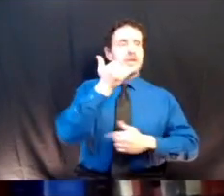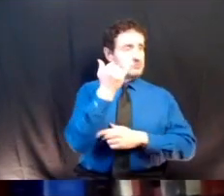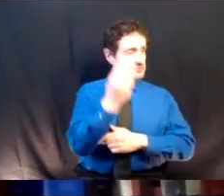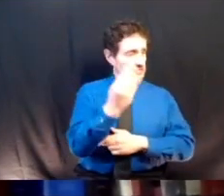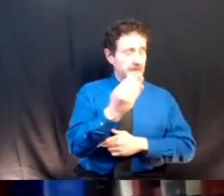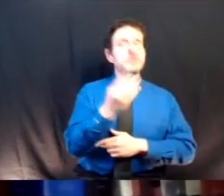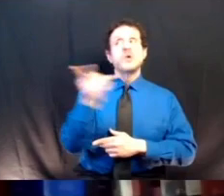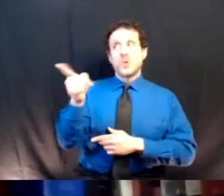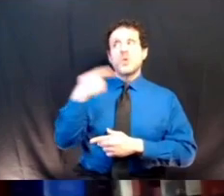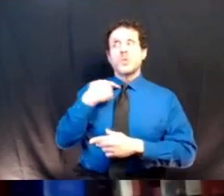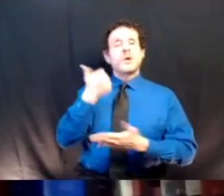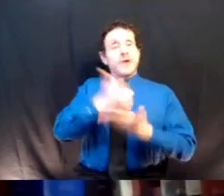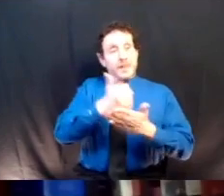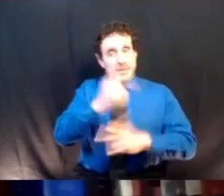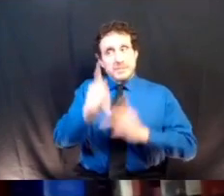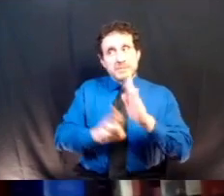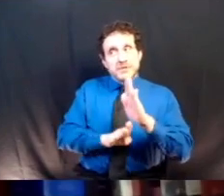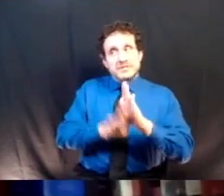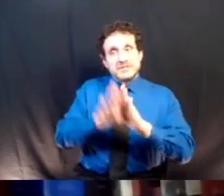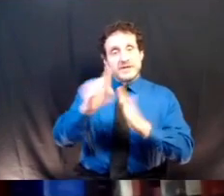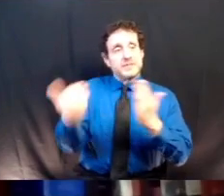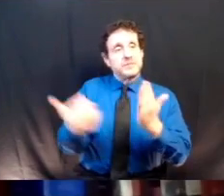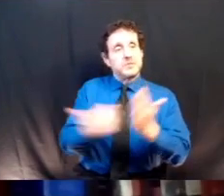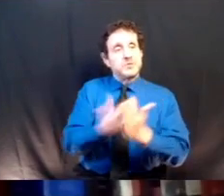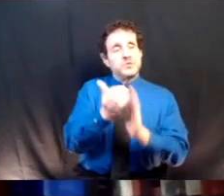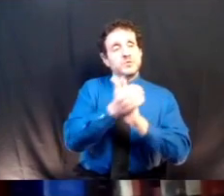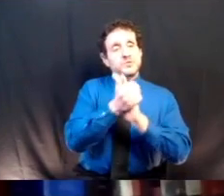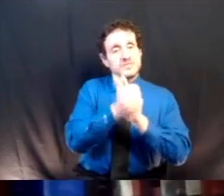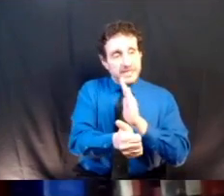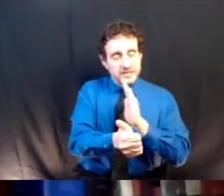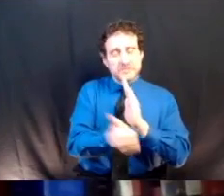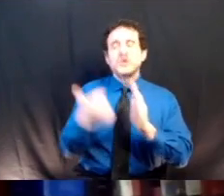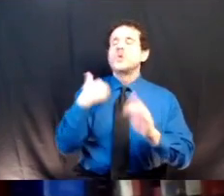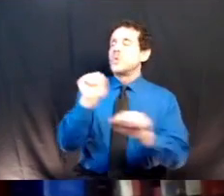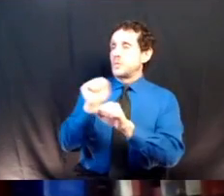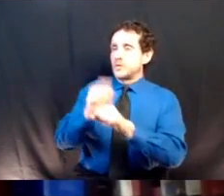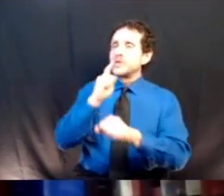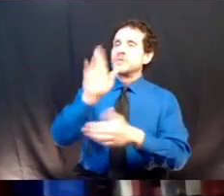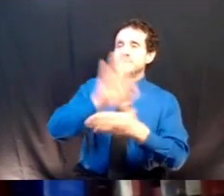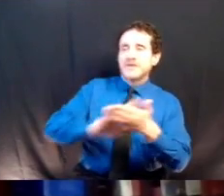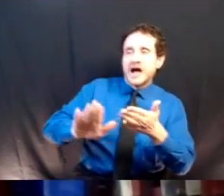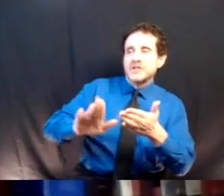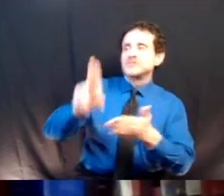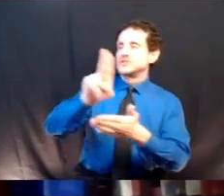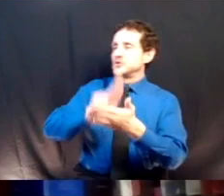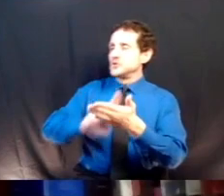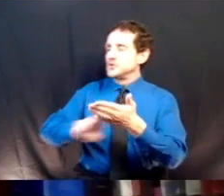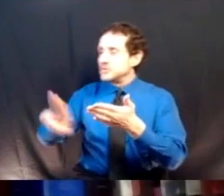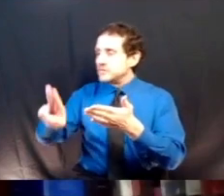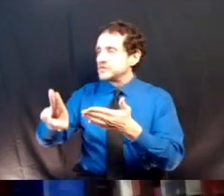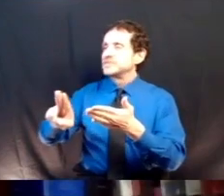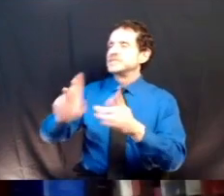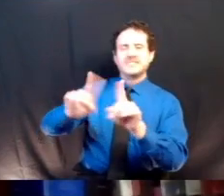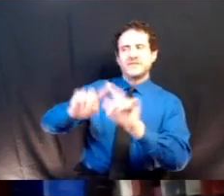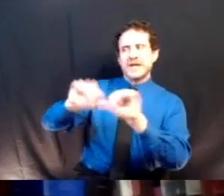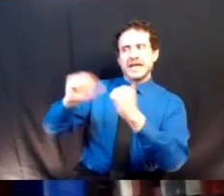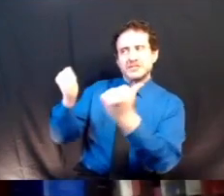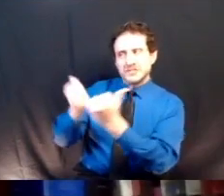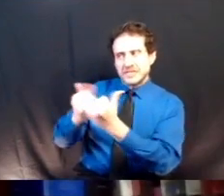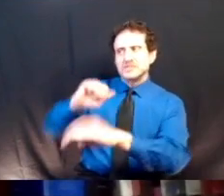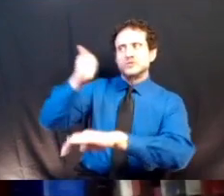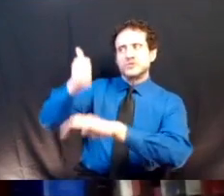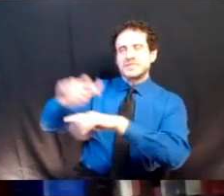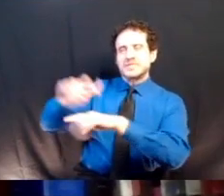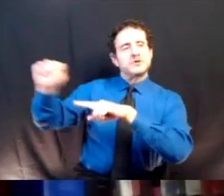partnering with Illinois' employers, higher education institutions, and workforce agencies to make additional